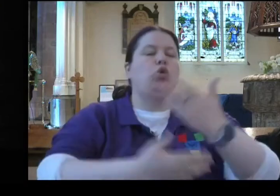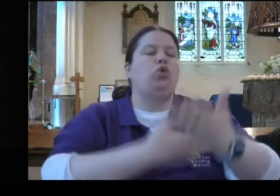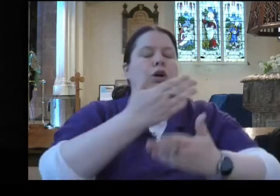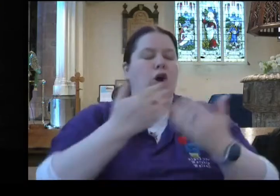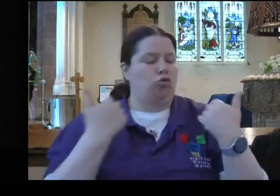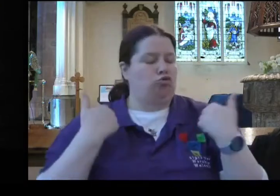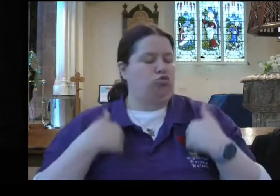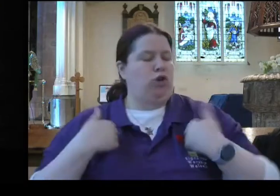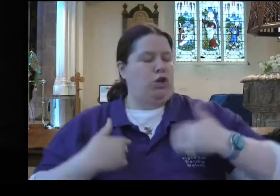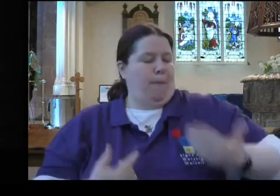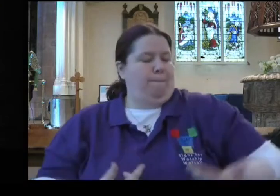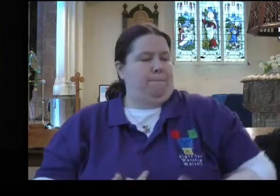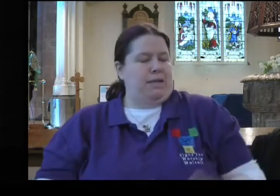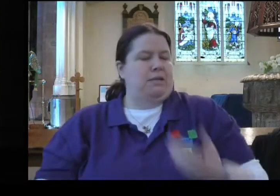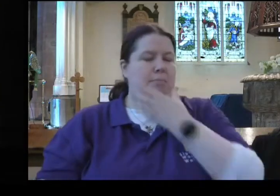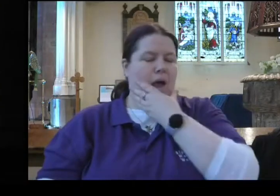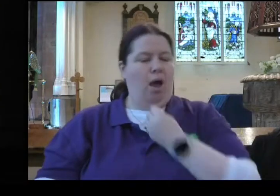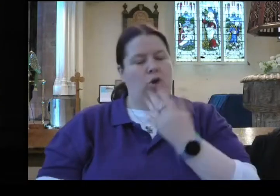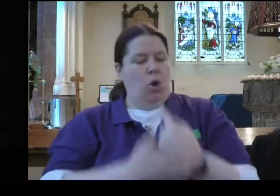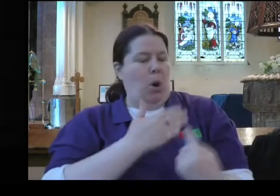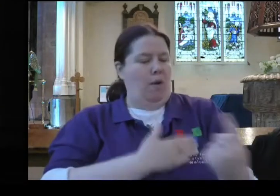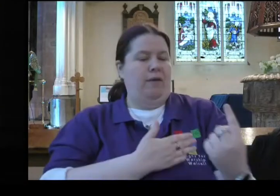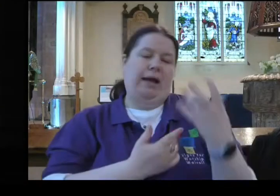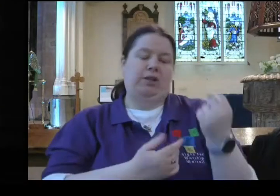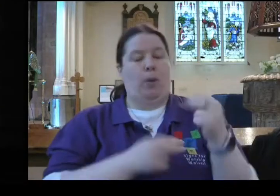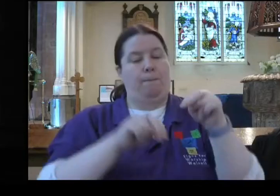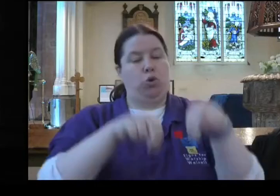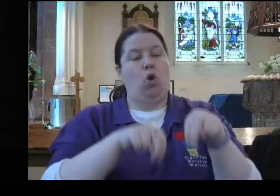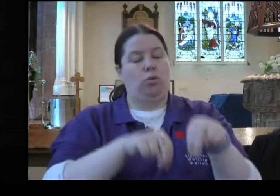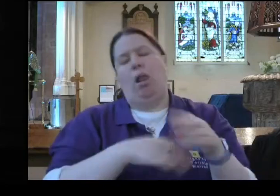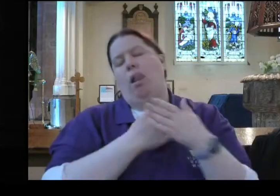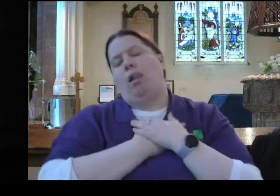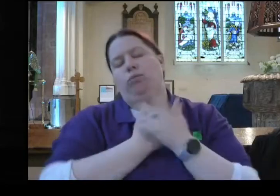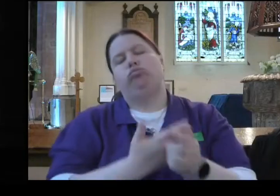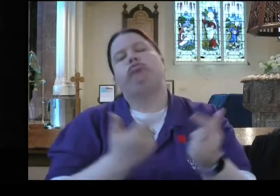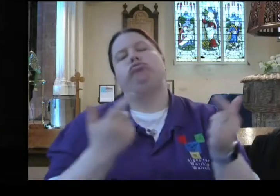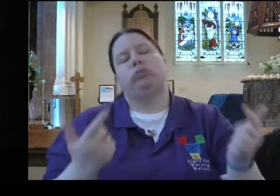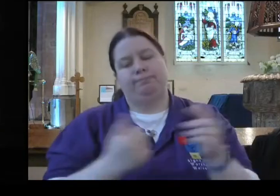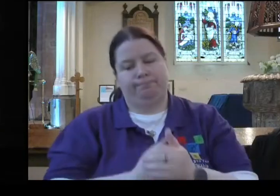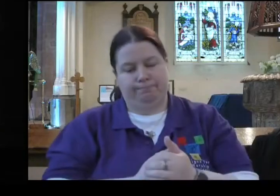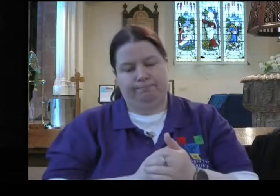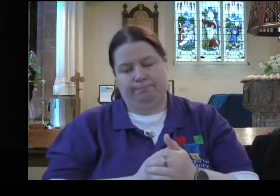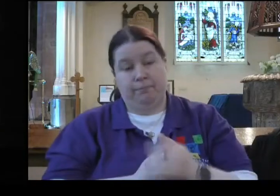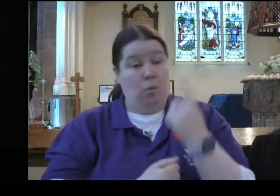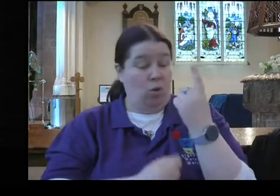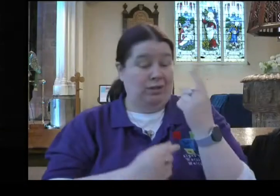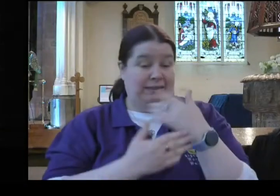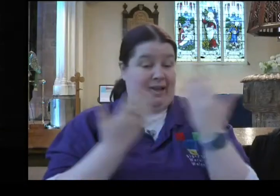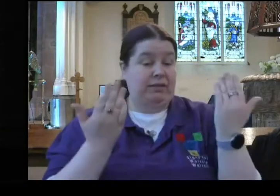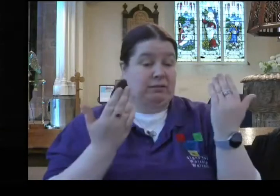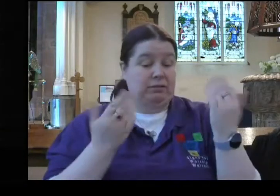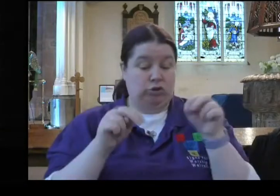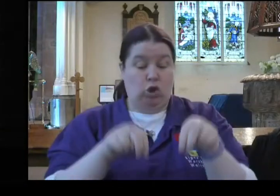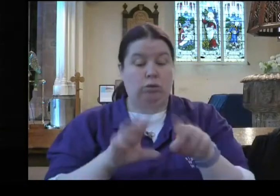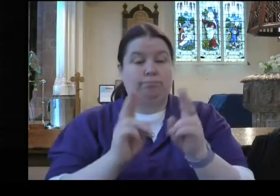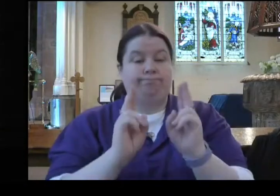of a rich businessman who lived on his own with a pet dog that he loved very, very dearly. One day, the